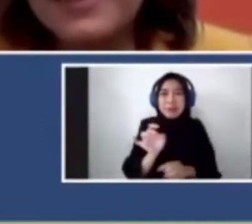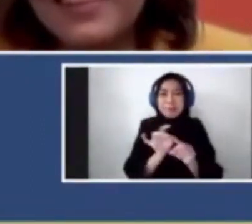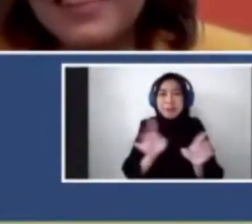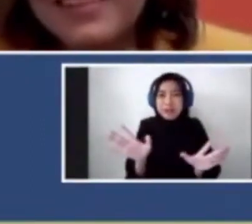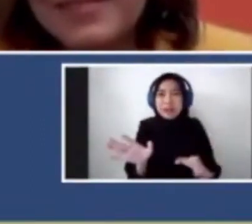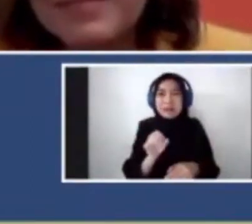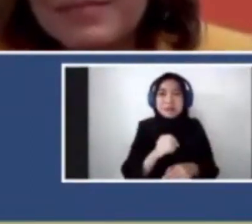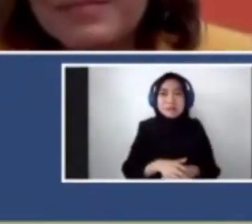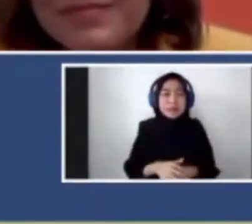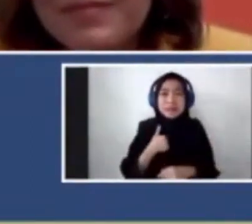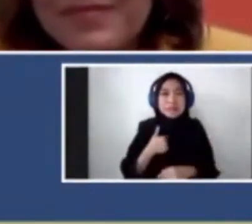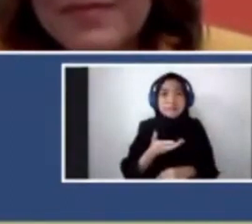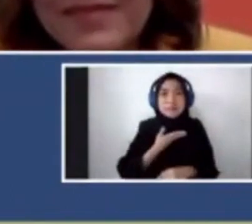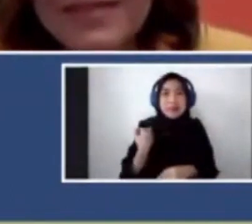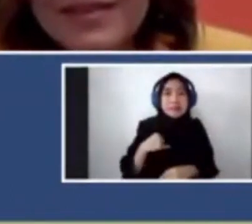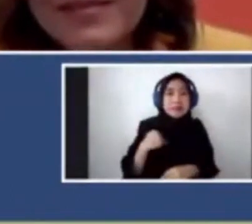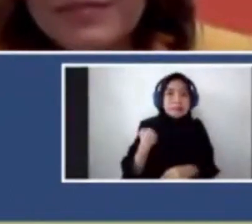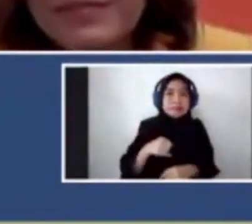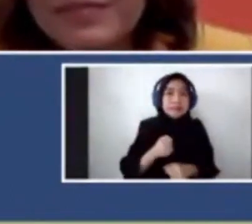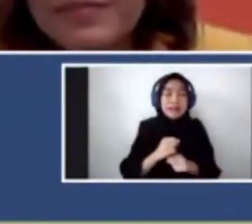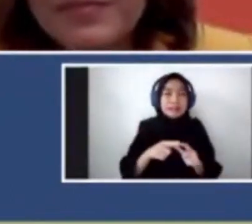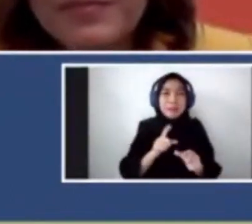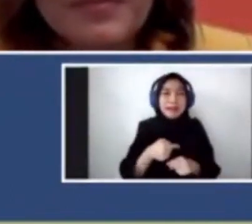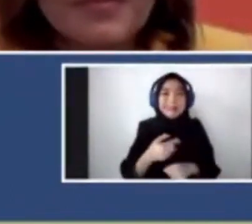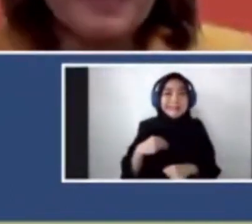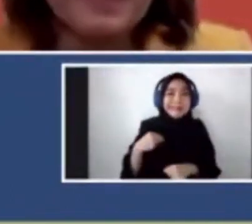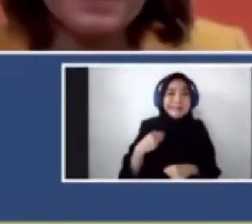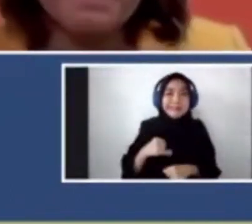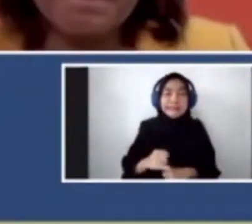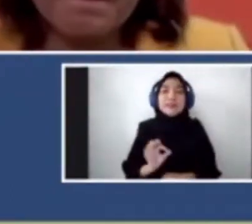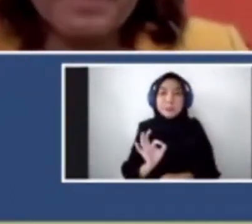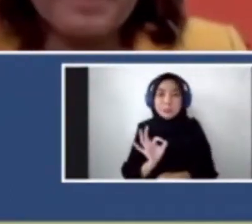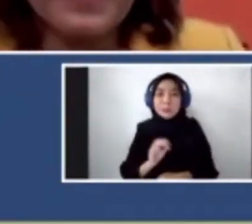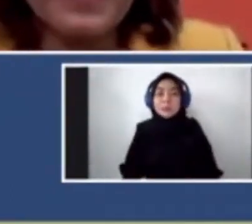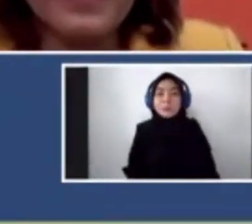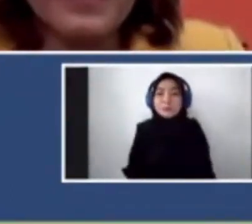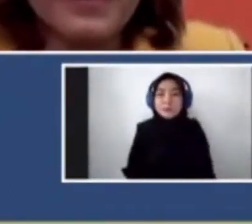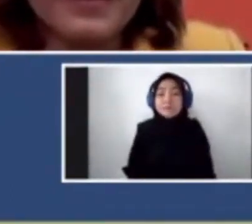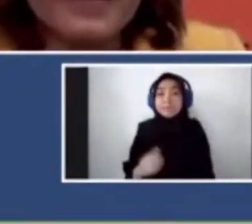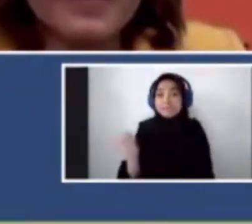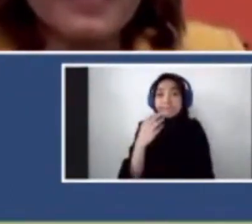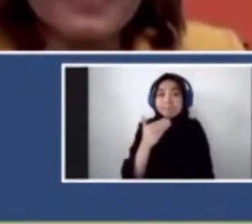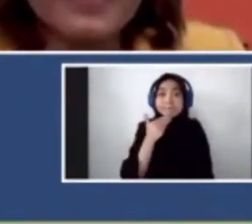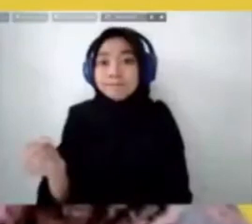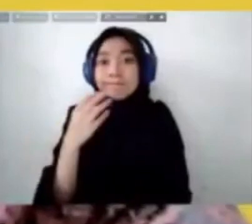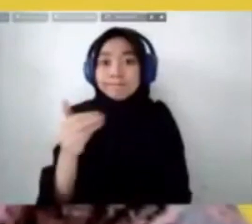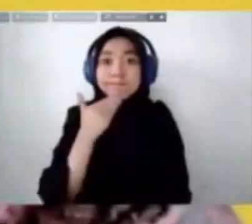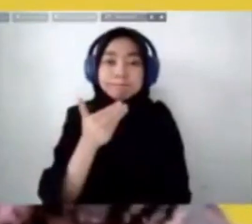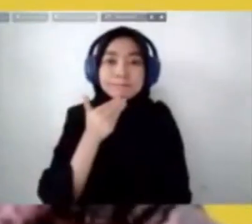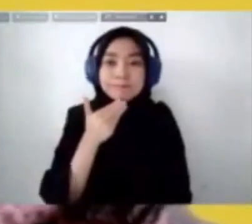different. Okay. Thank you, Dr. Zarza, for your answers. Let's finally conclude